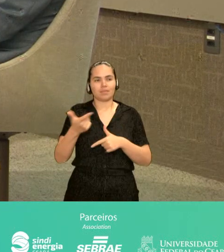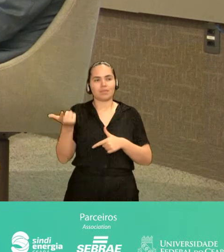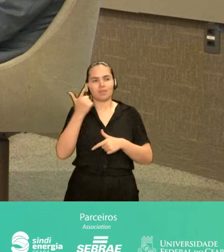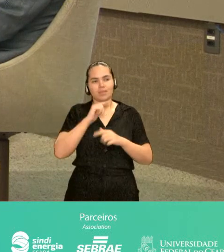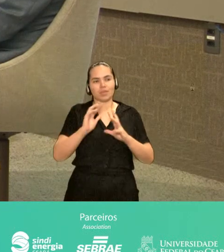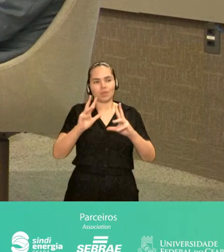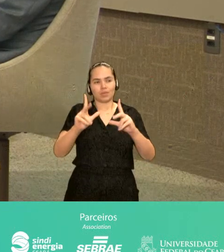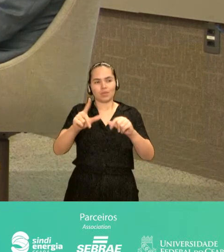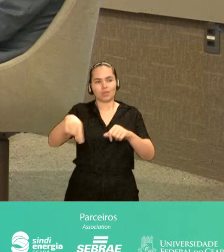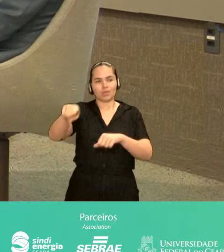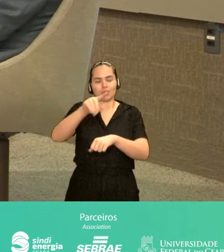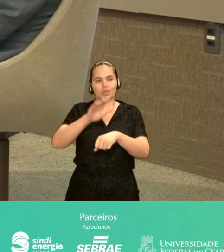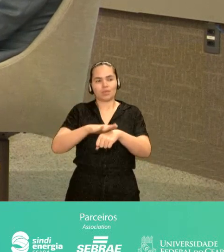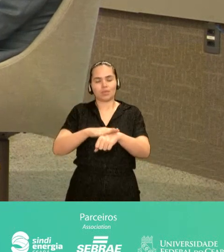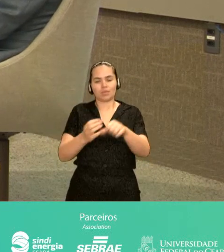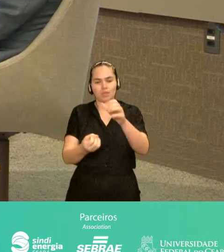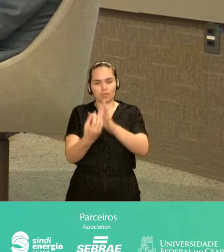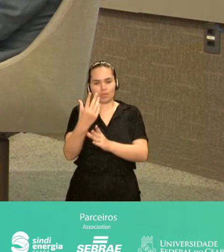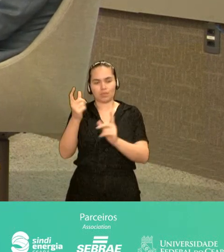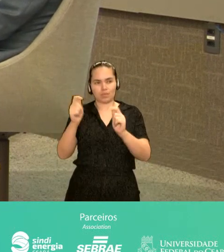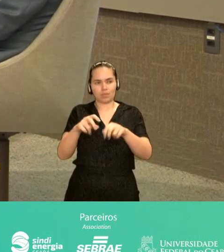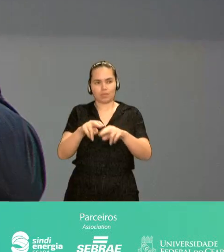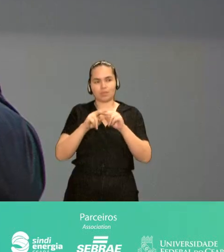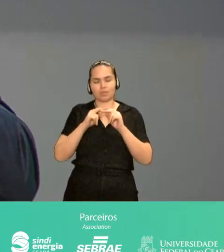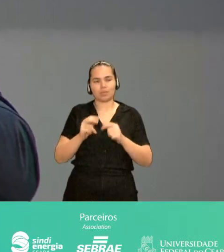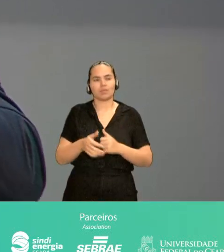Yes, but first of all, I would like to